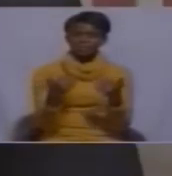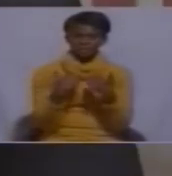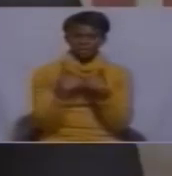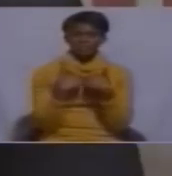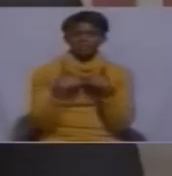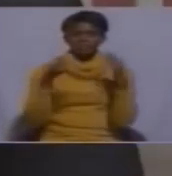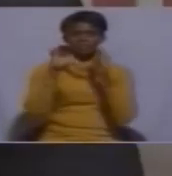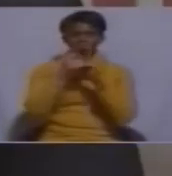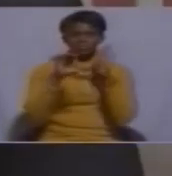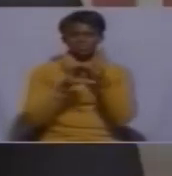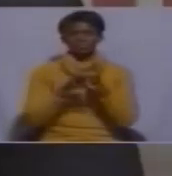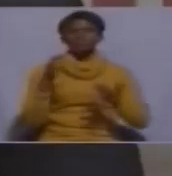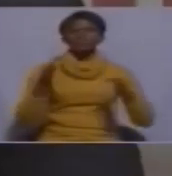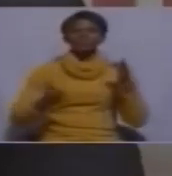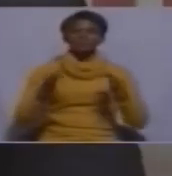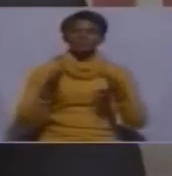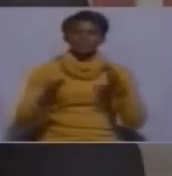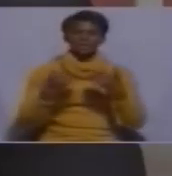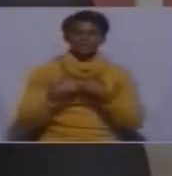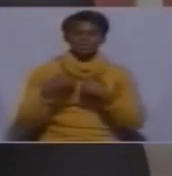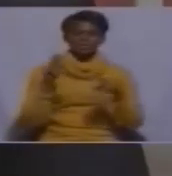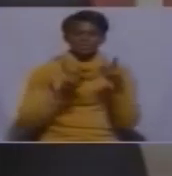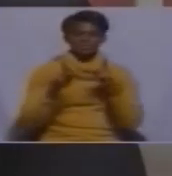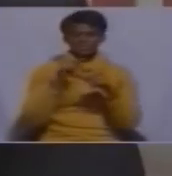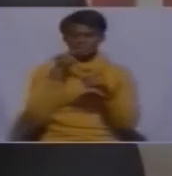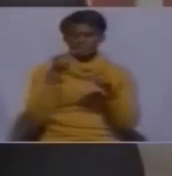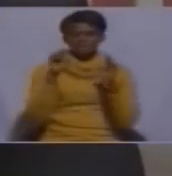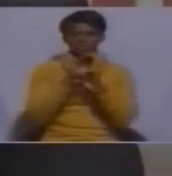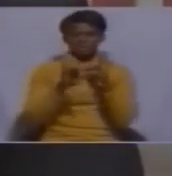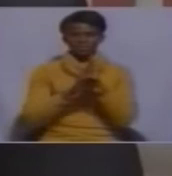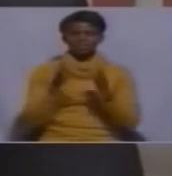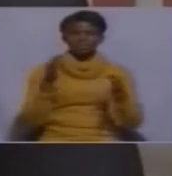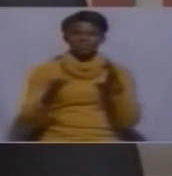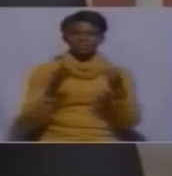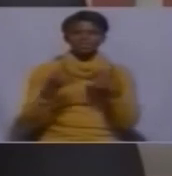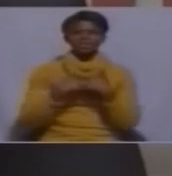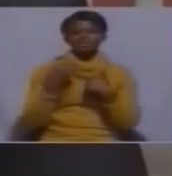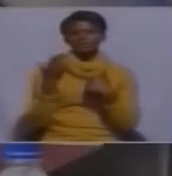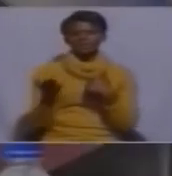constitutional court. People are saying, is the constitutional court in place, and so on and so forth.